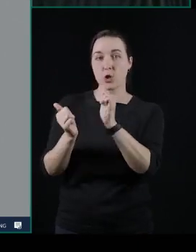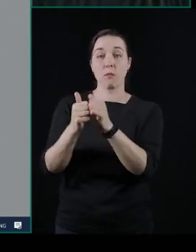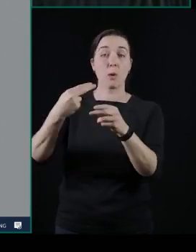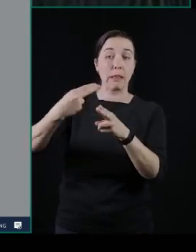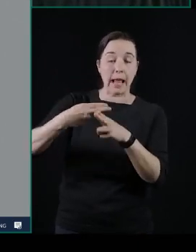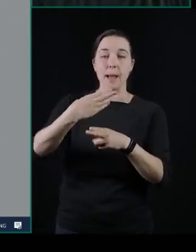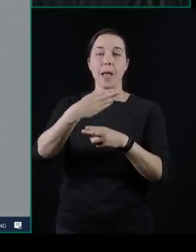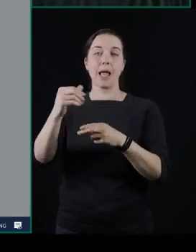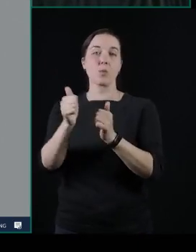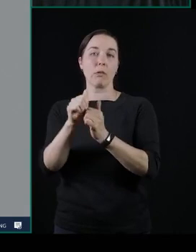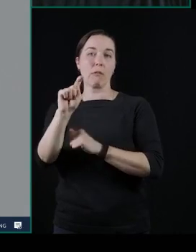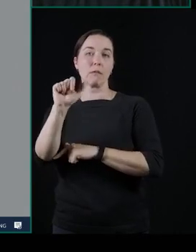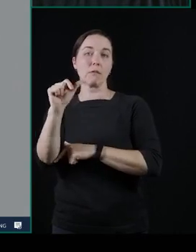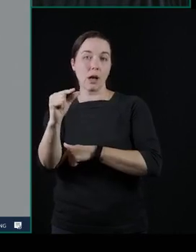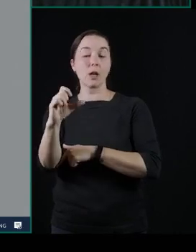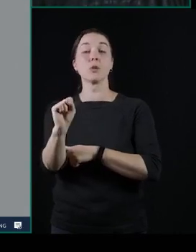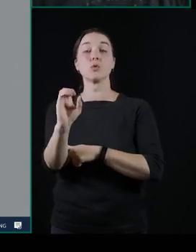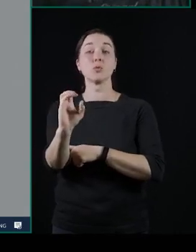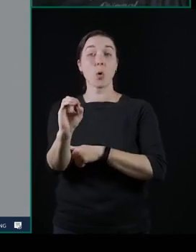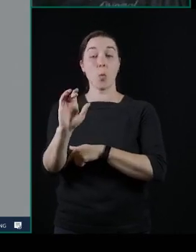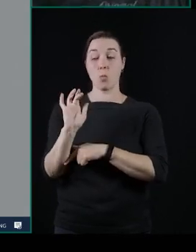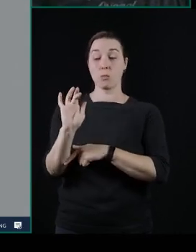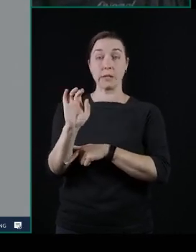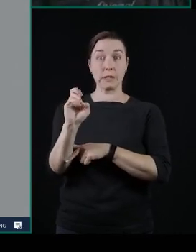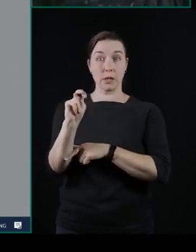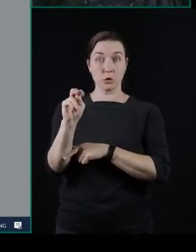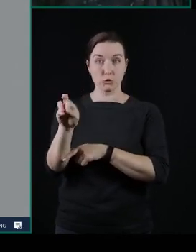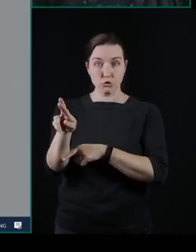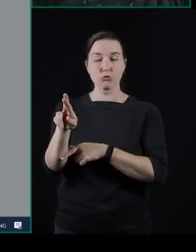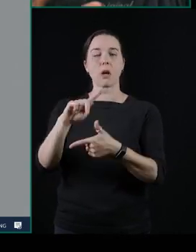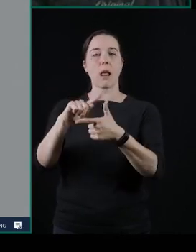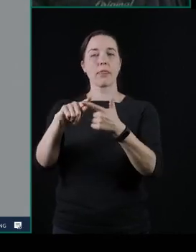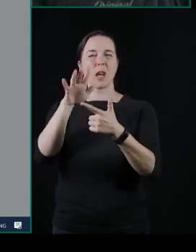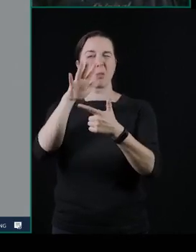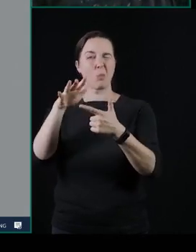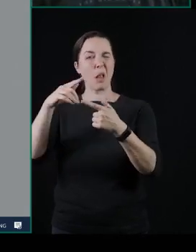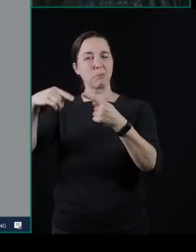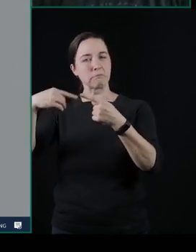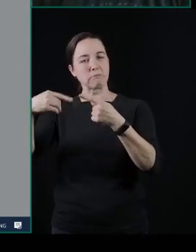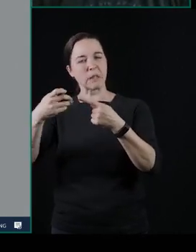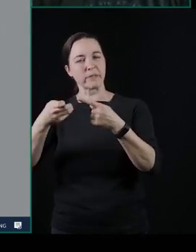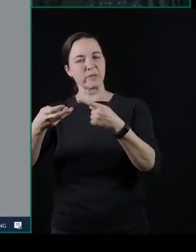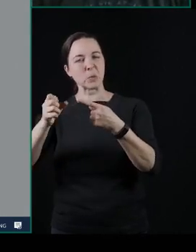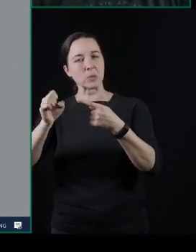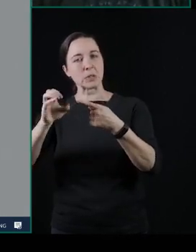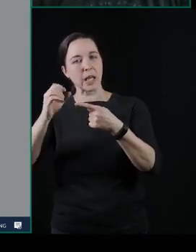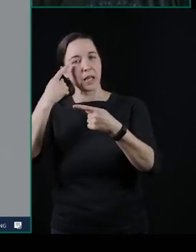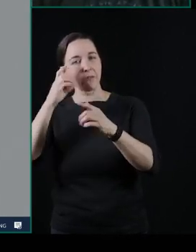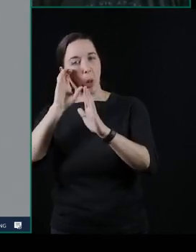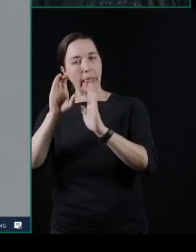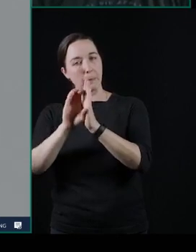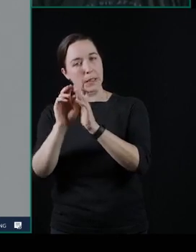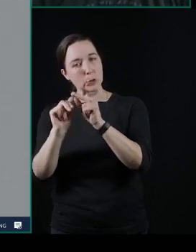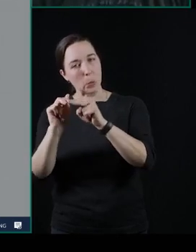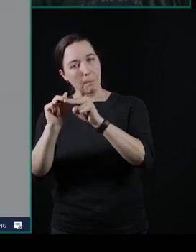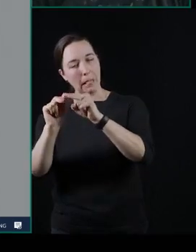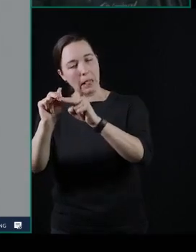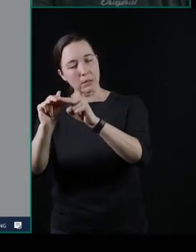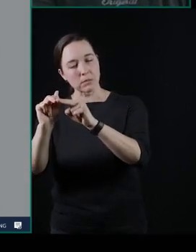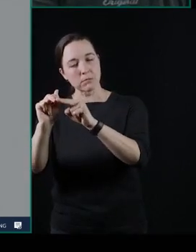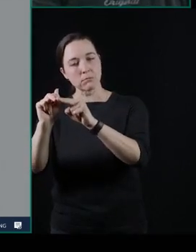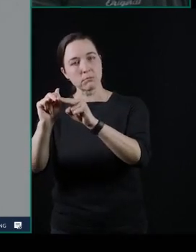with a name, and then with a tag. So pressing the enter, it will take a few seconds for the image to